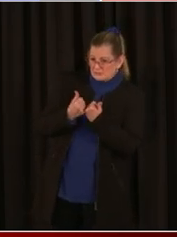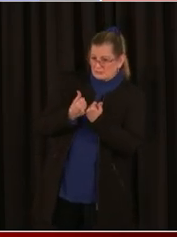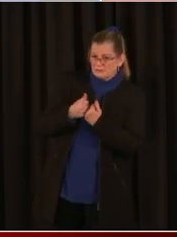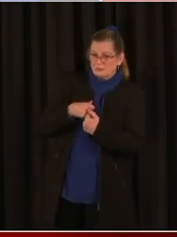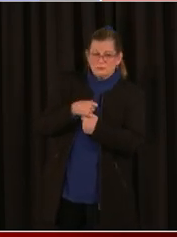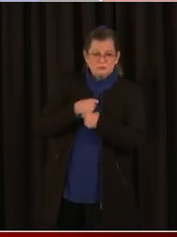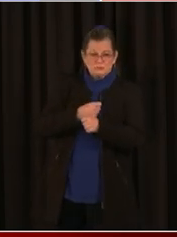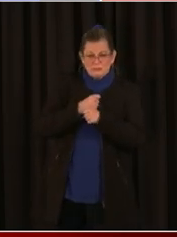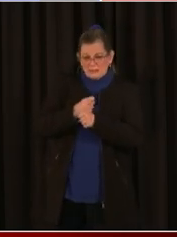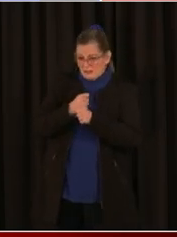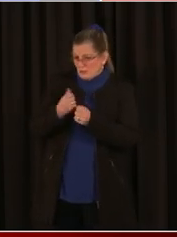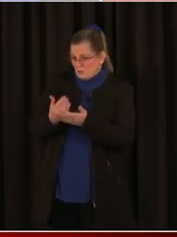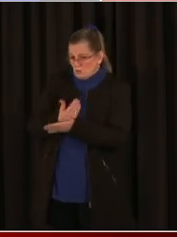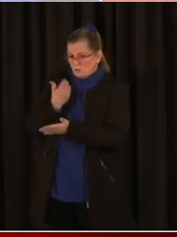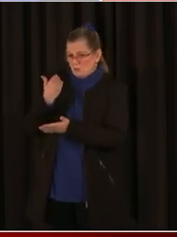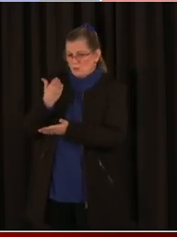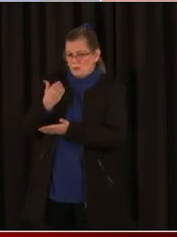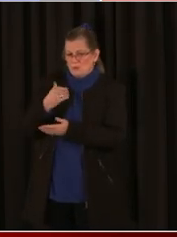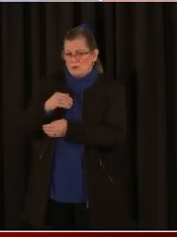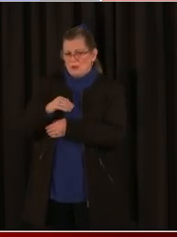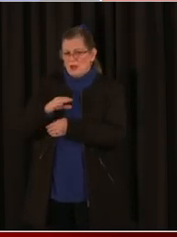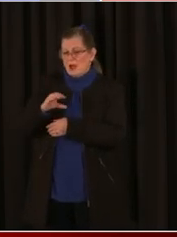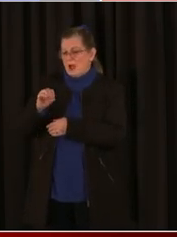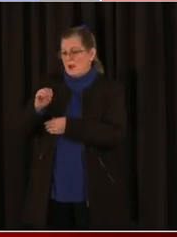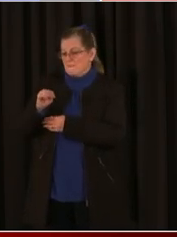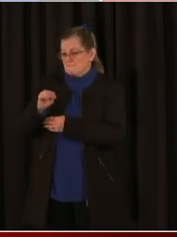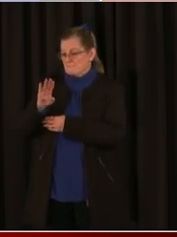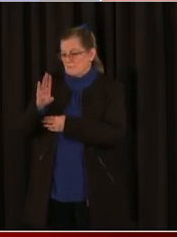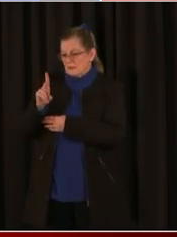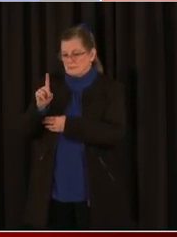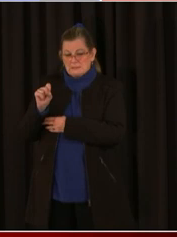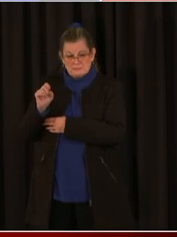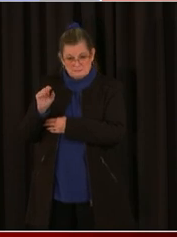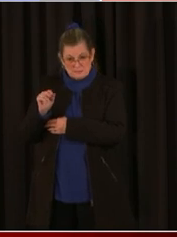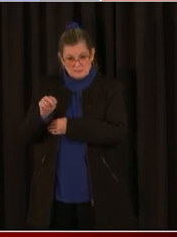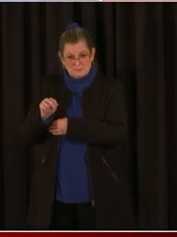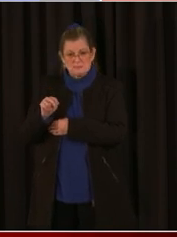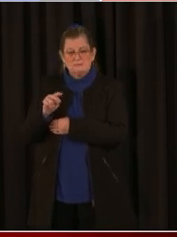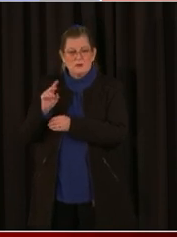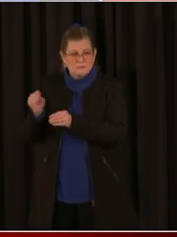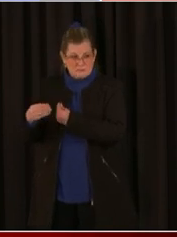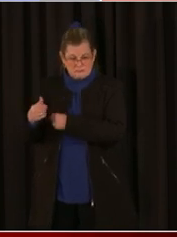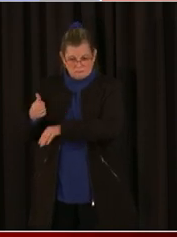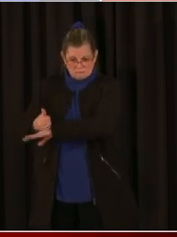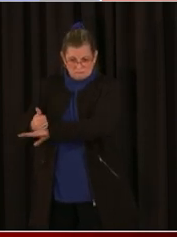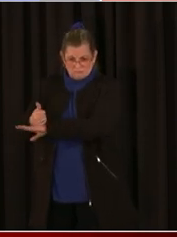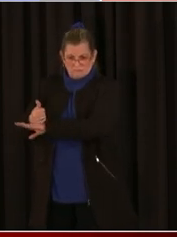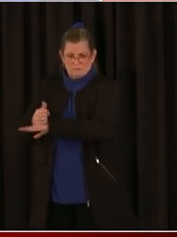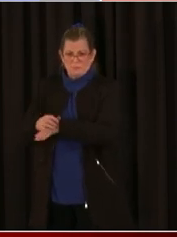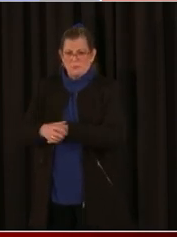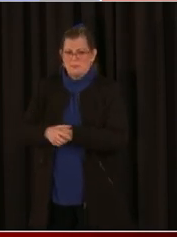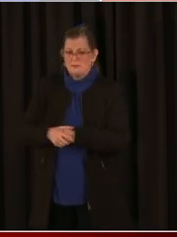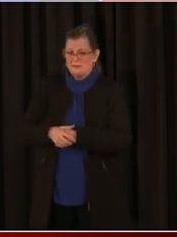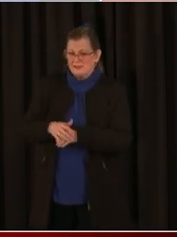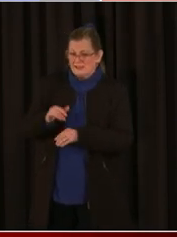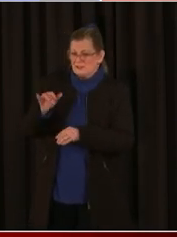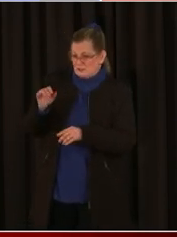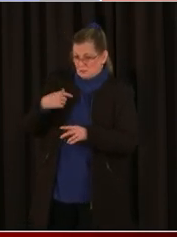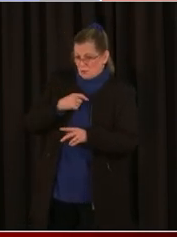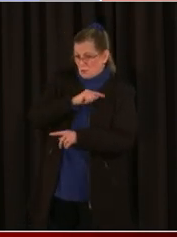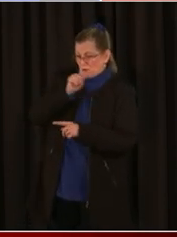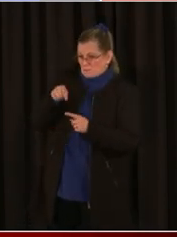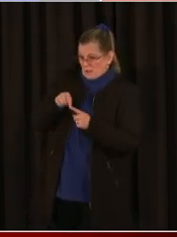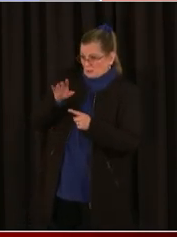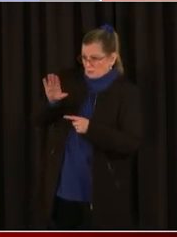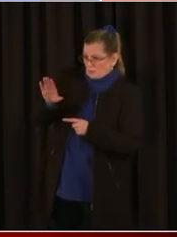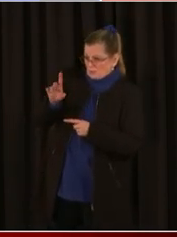ombudsman or ombudsperson office. What I'm saying is literally what I'm saying. We are required to